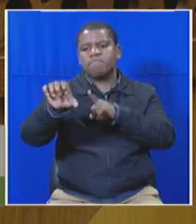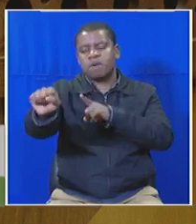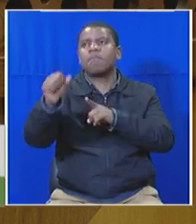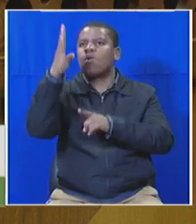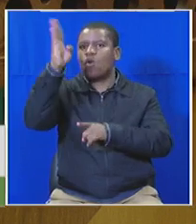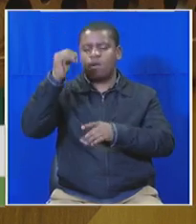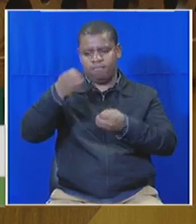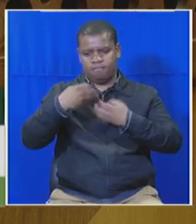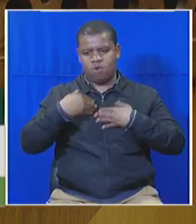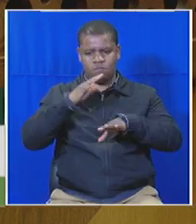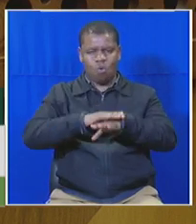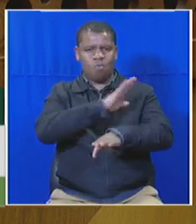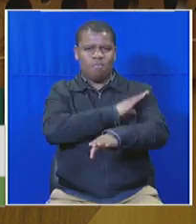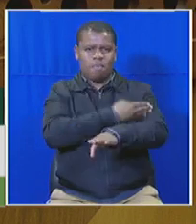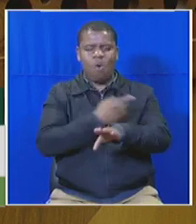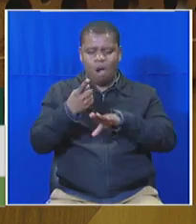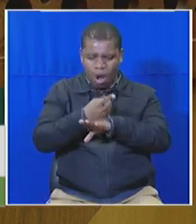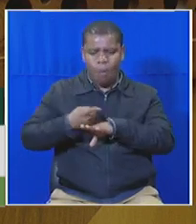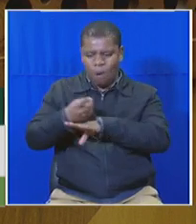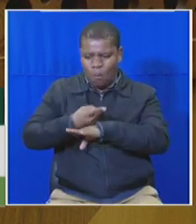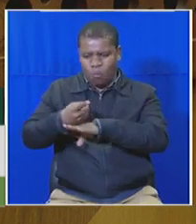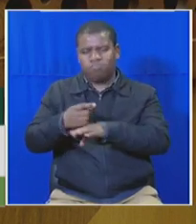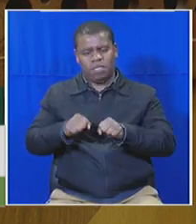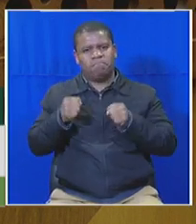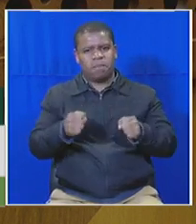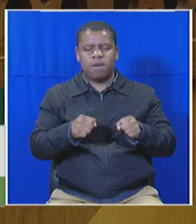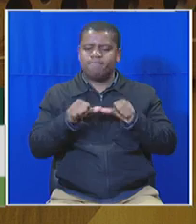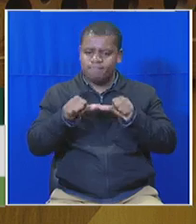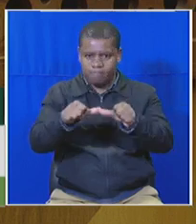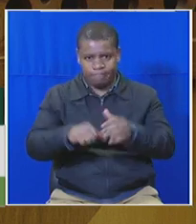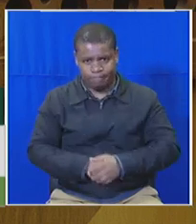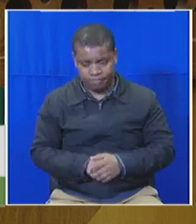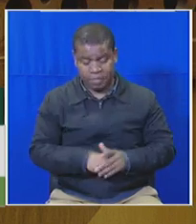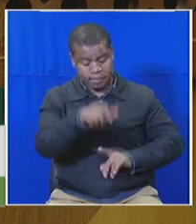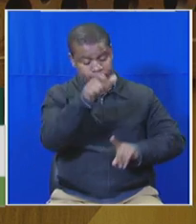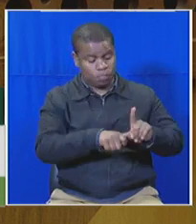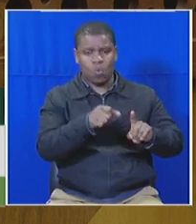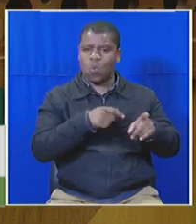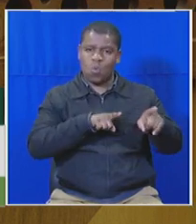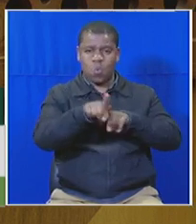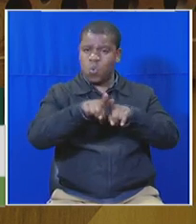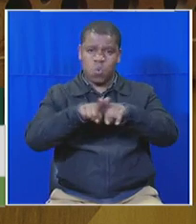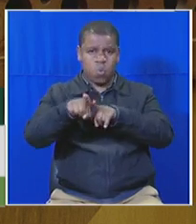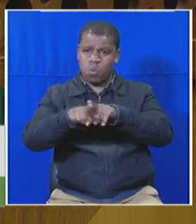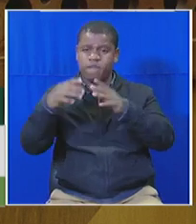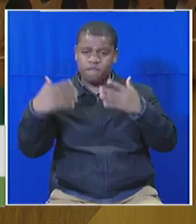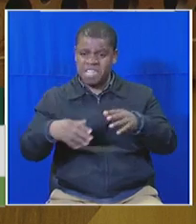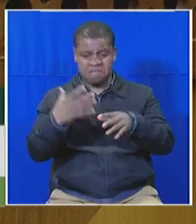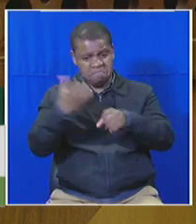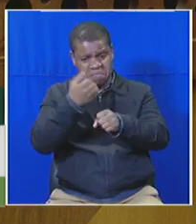me power every hour to be true." Ken has run his race, and Ken has won many